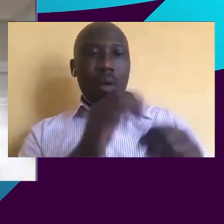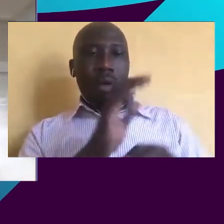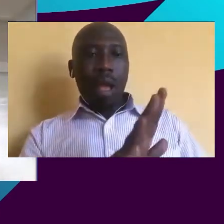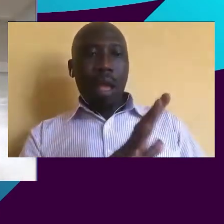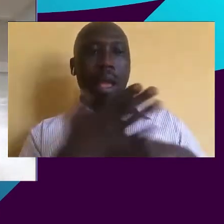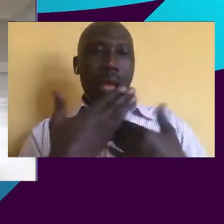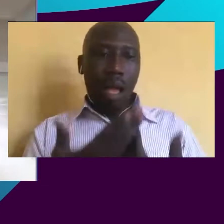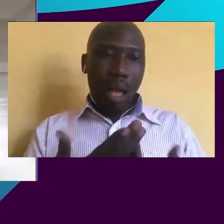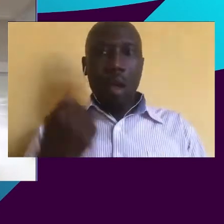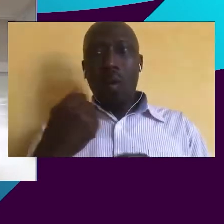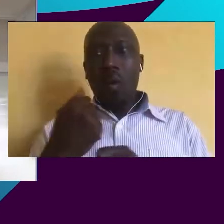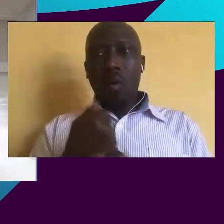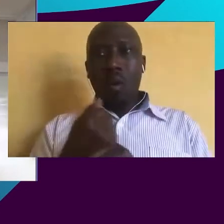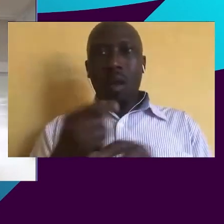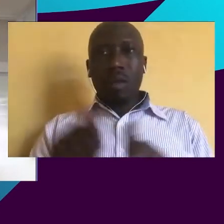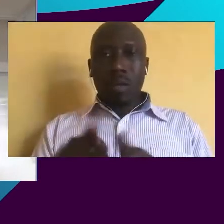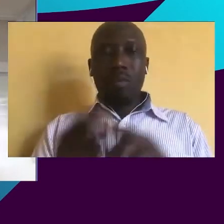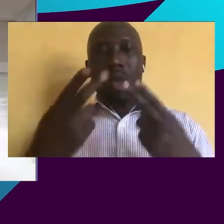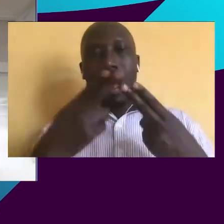a Premier League football